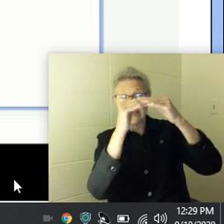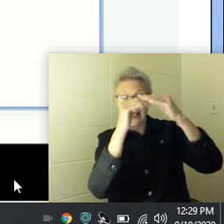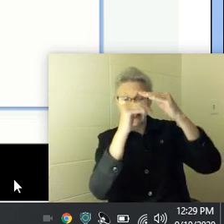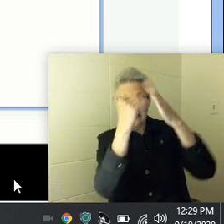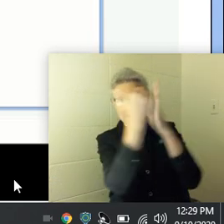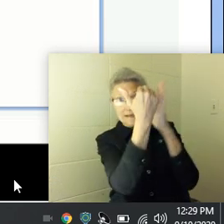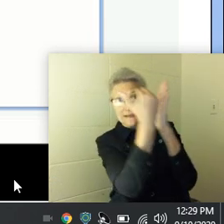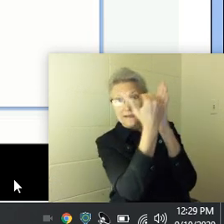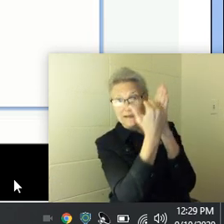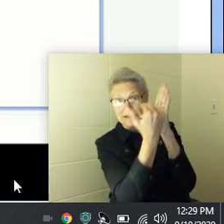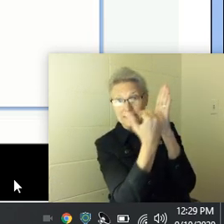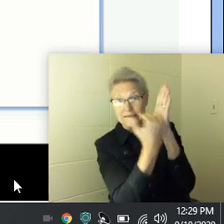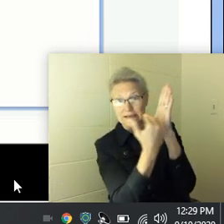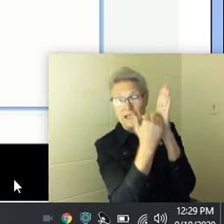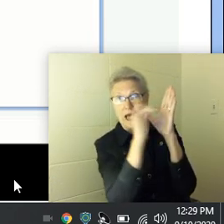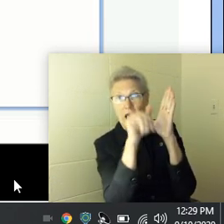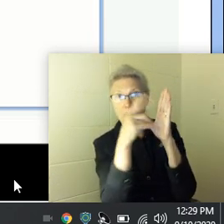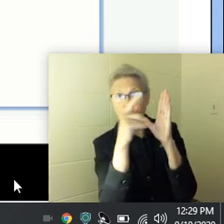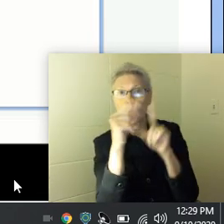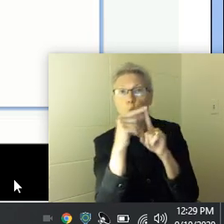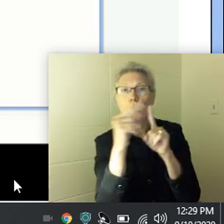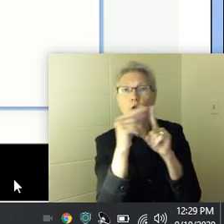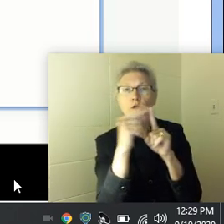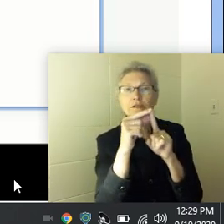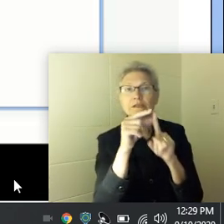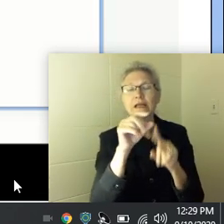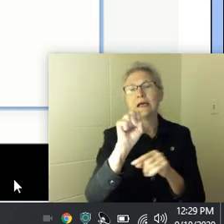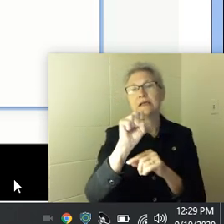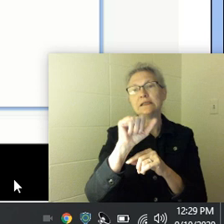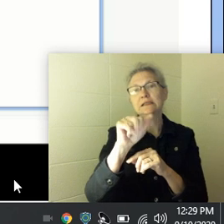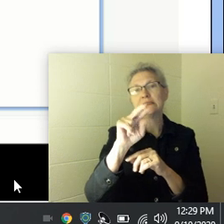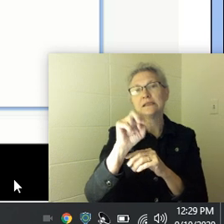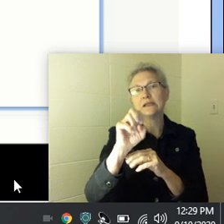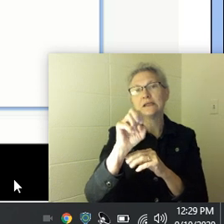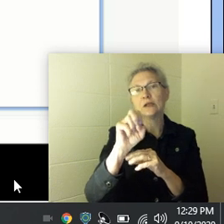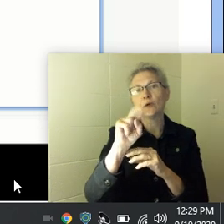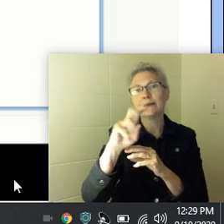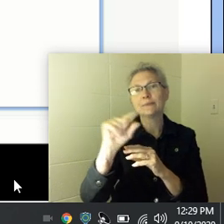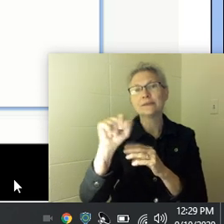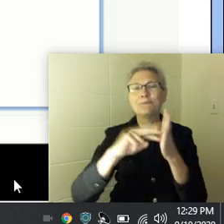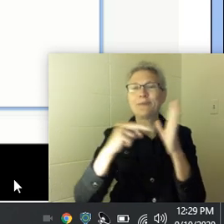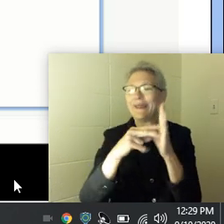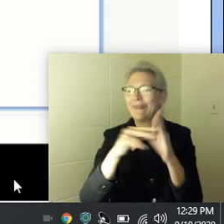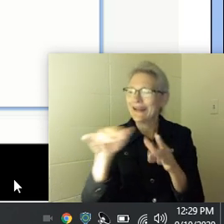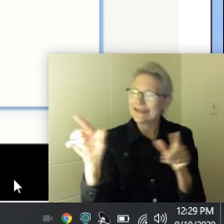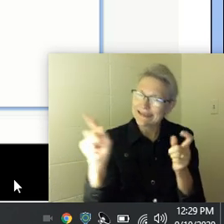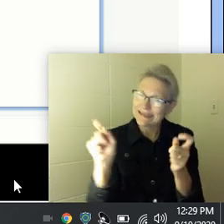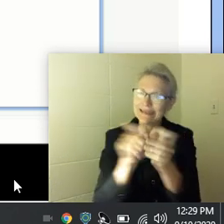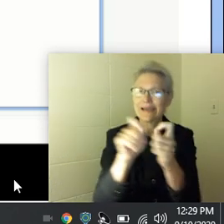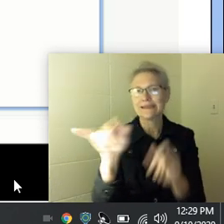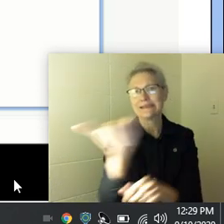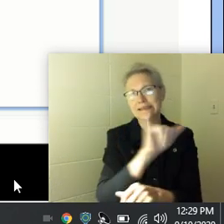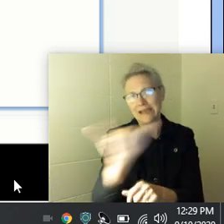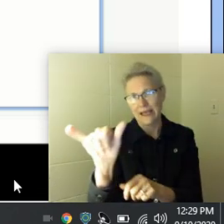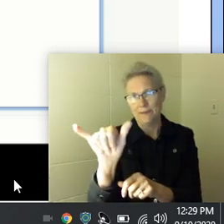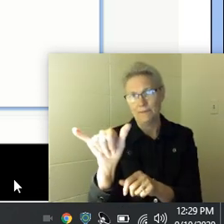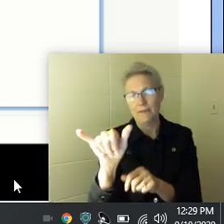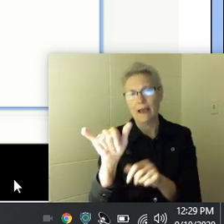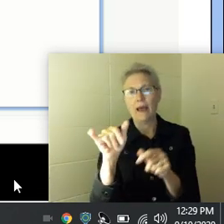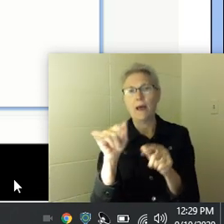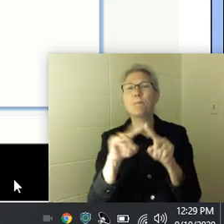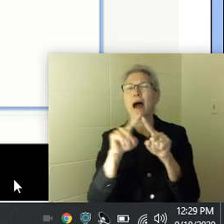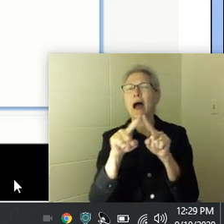you'll see other words. In this case, they're called synonyms, and these are words that mean the exact same thing,